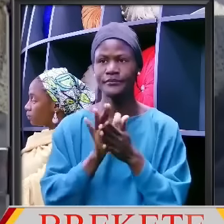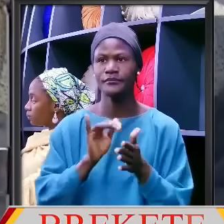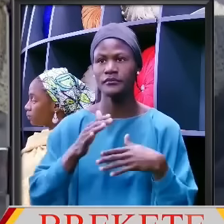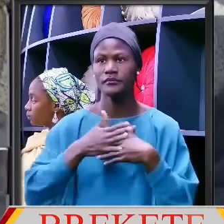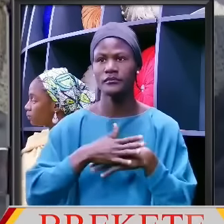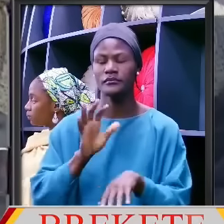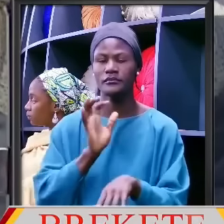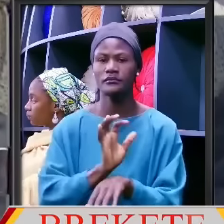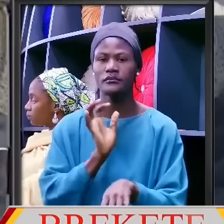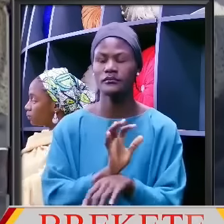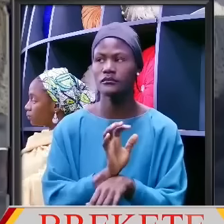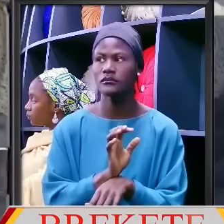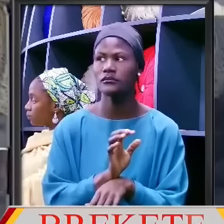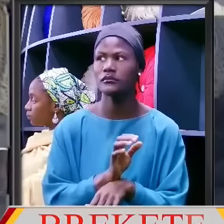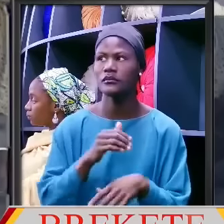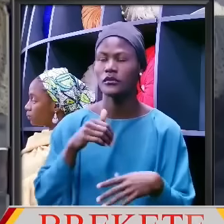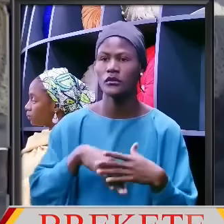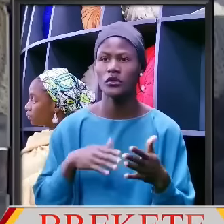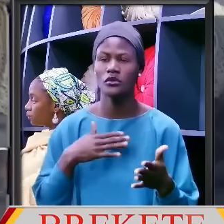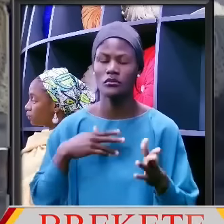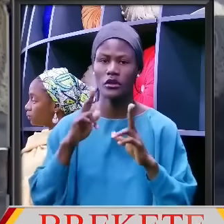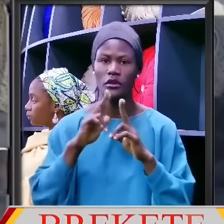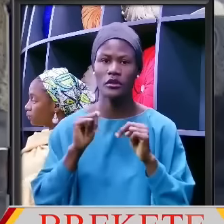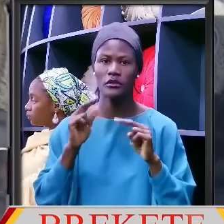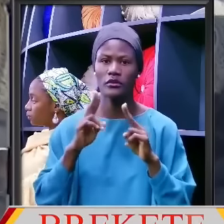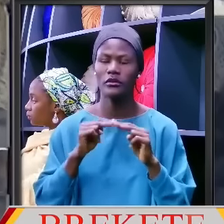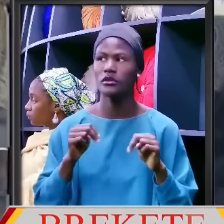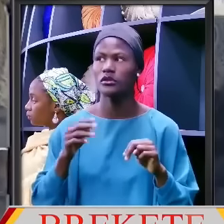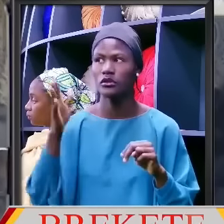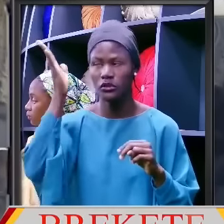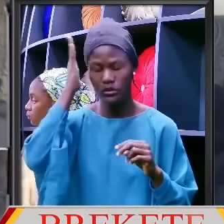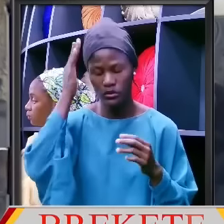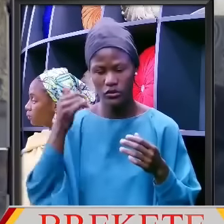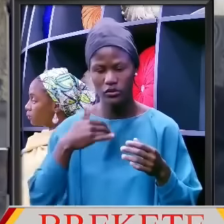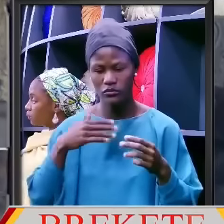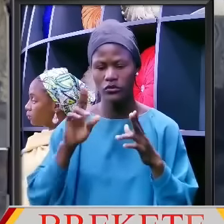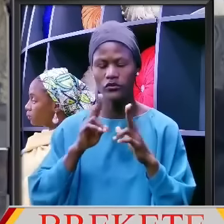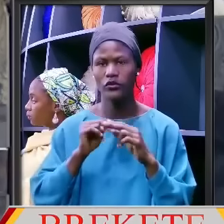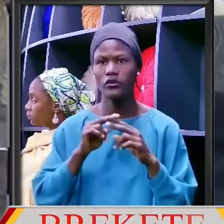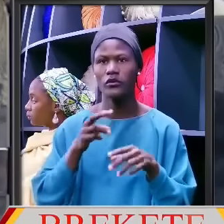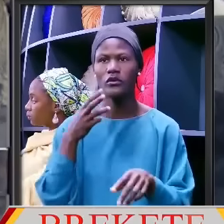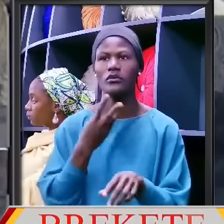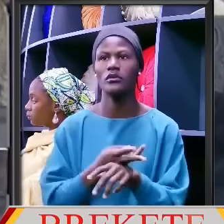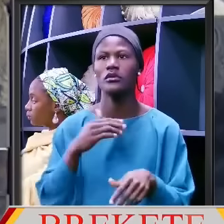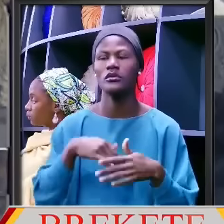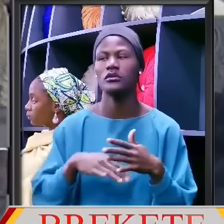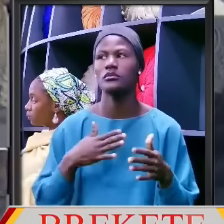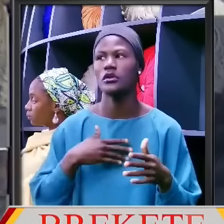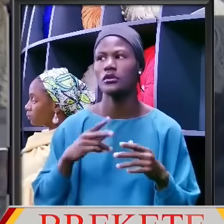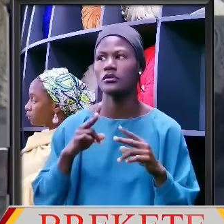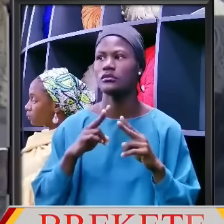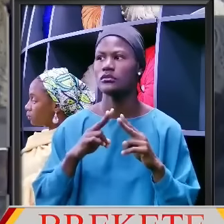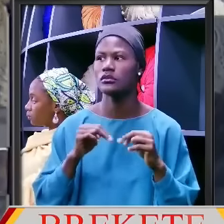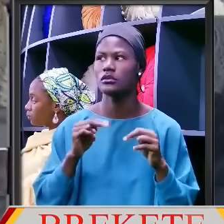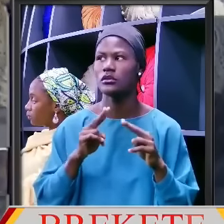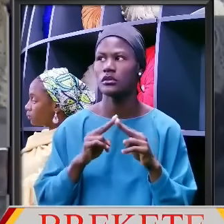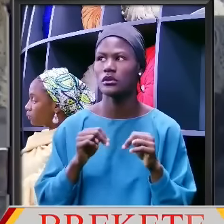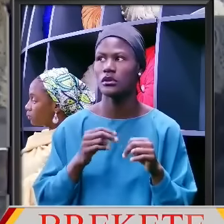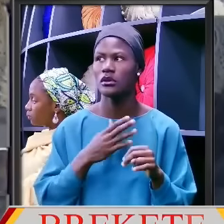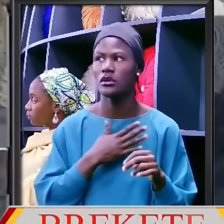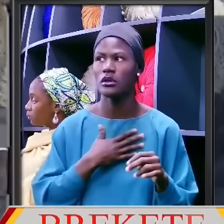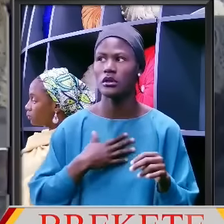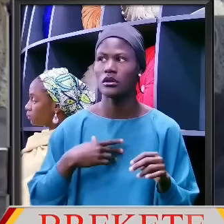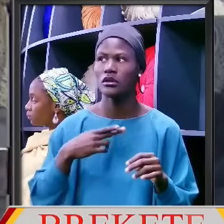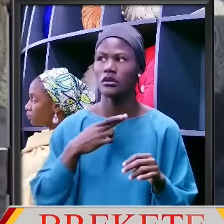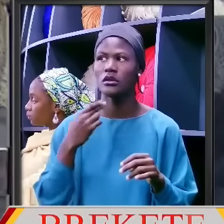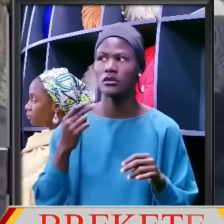after the church service, because in our village, they know me very well in our village. So and the Reverend